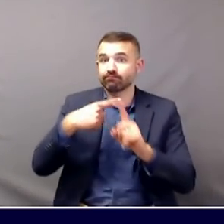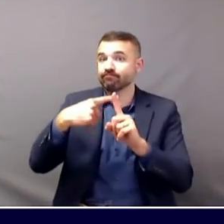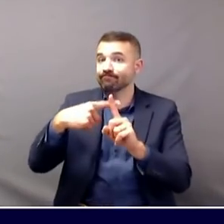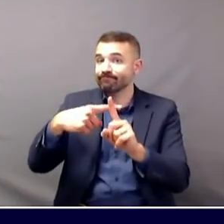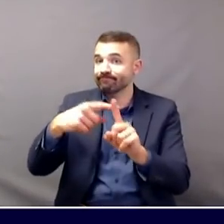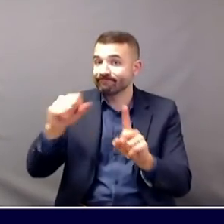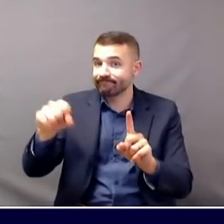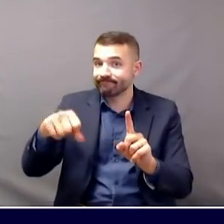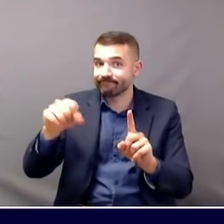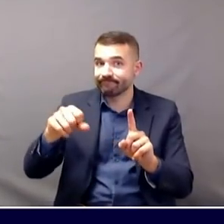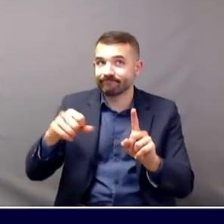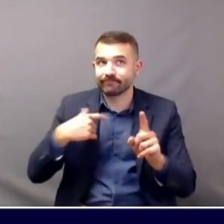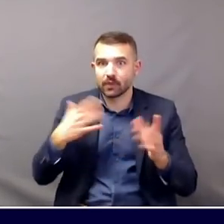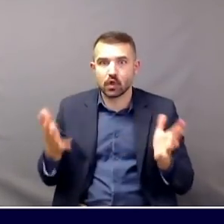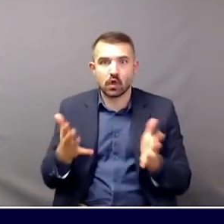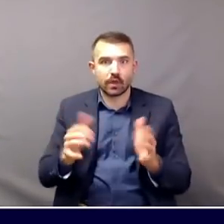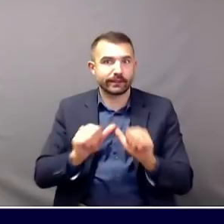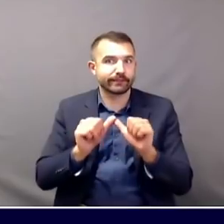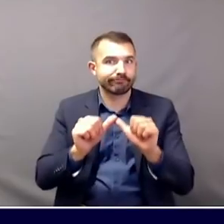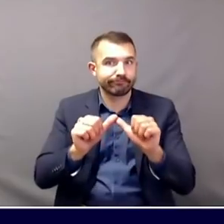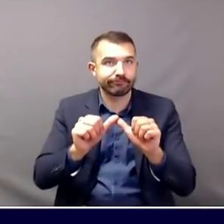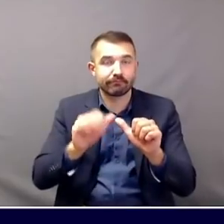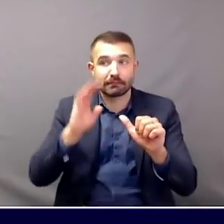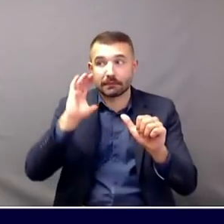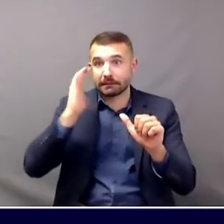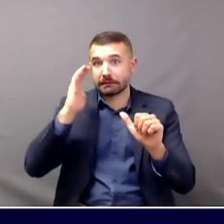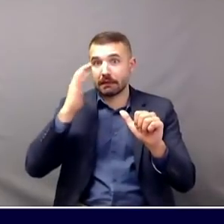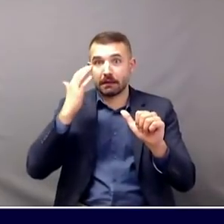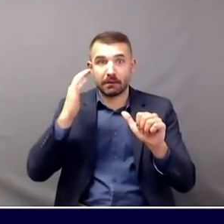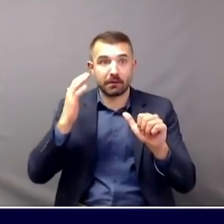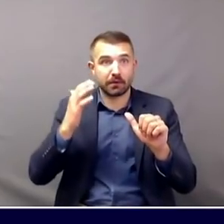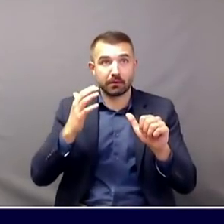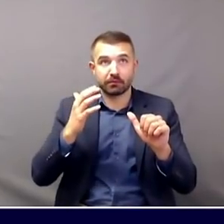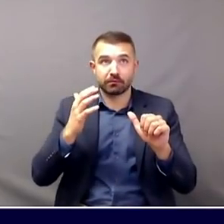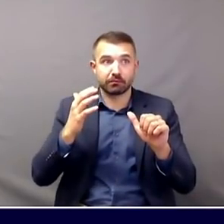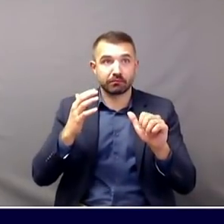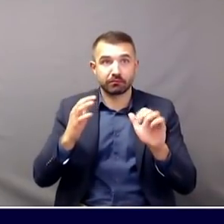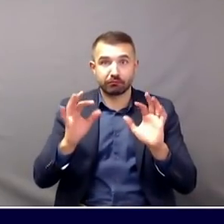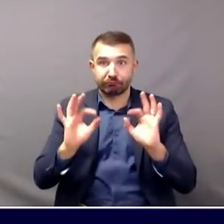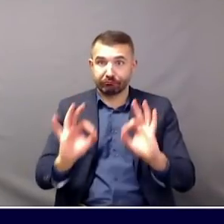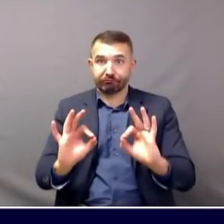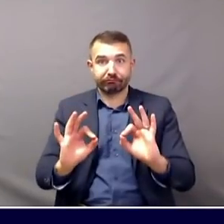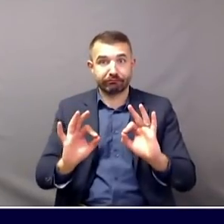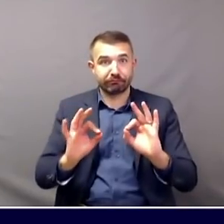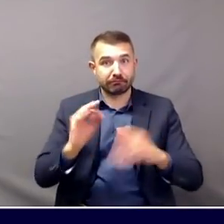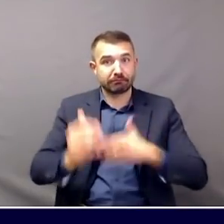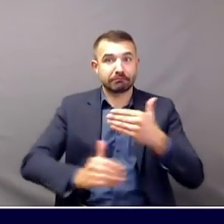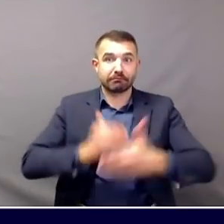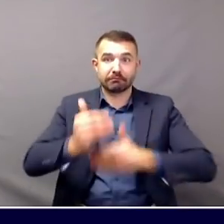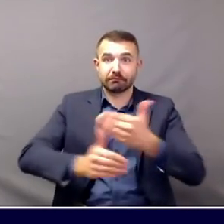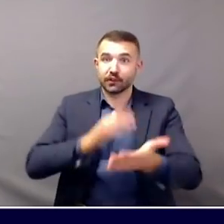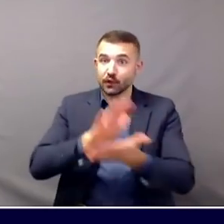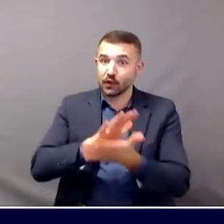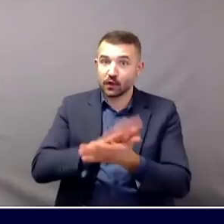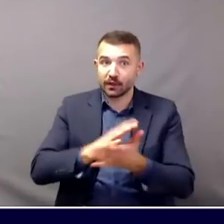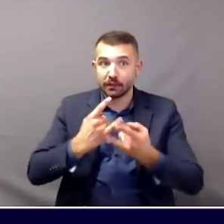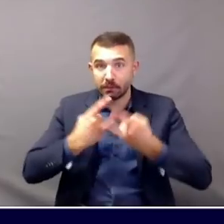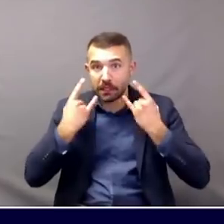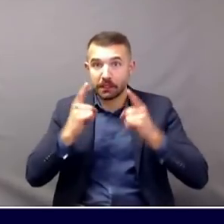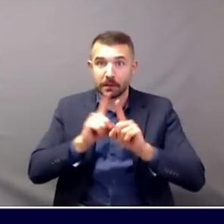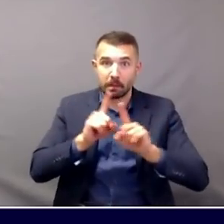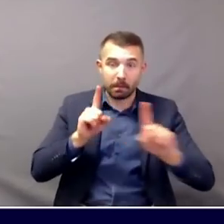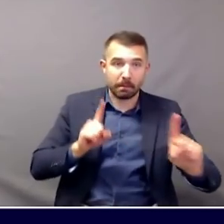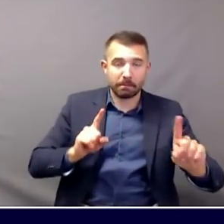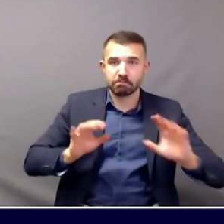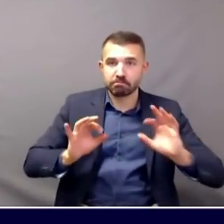what is which is to what is a number of cases. I think it's also important to keep in mind what the denominator is